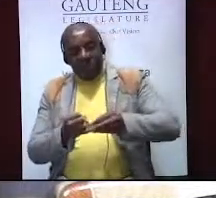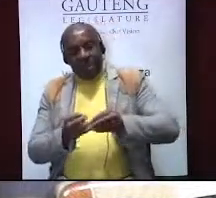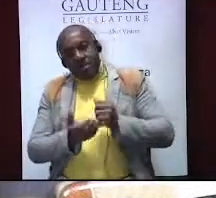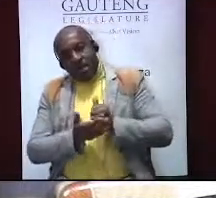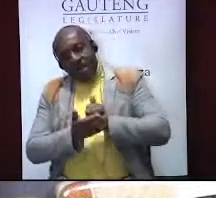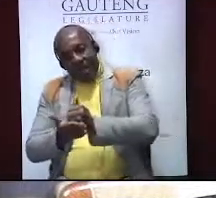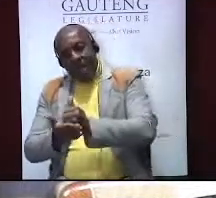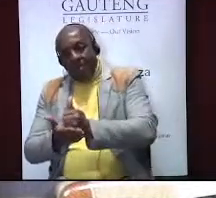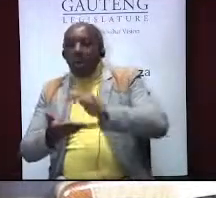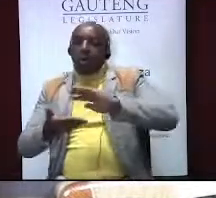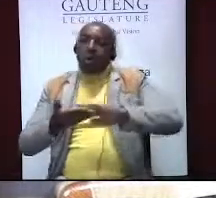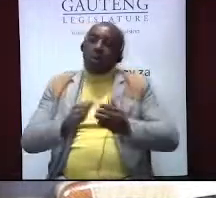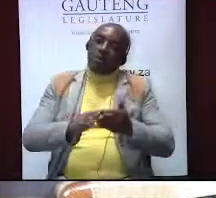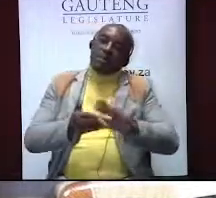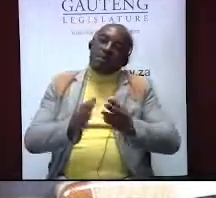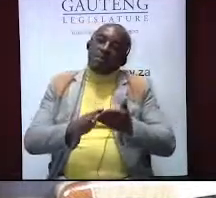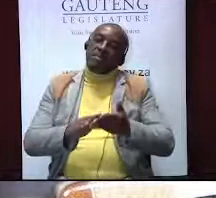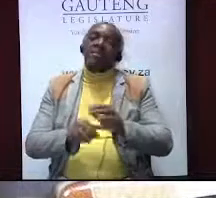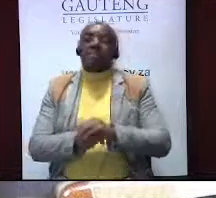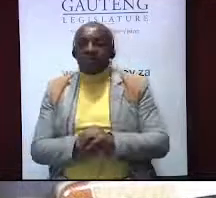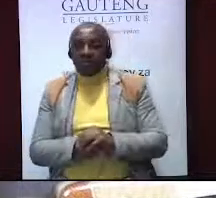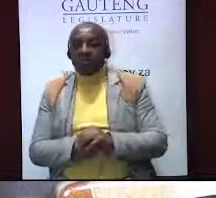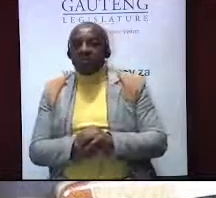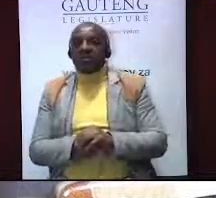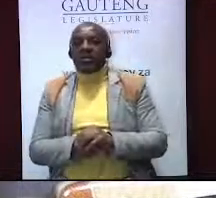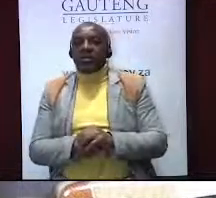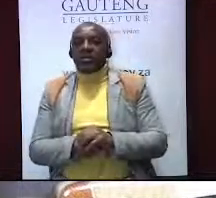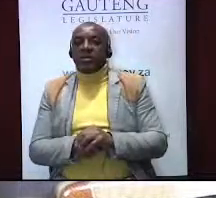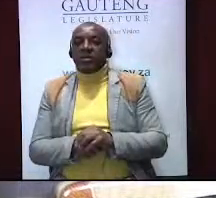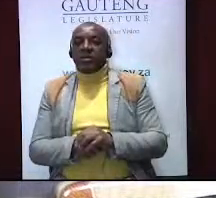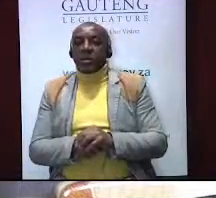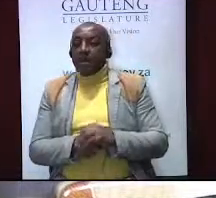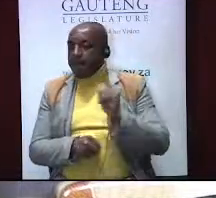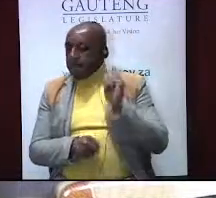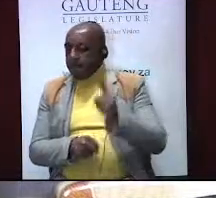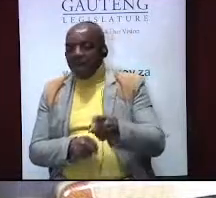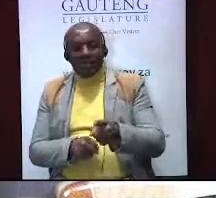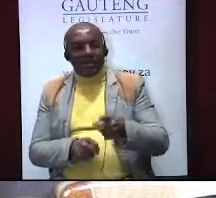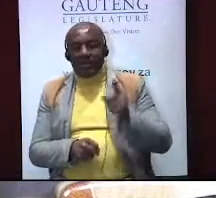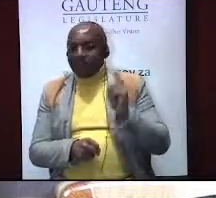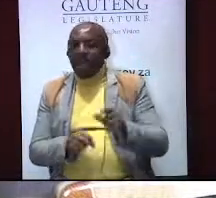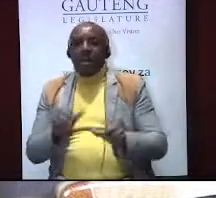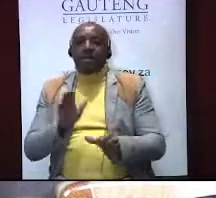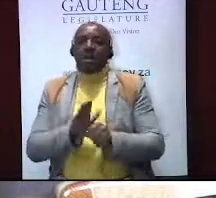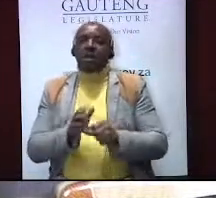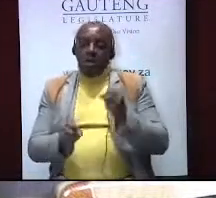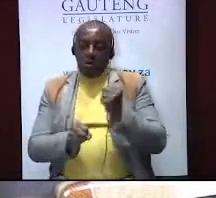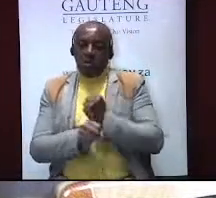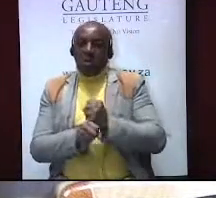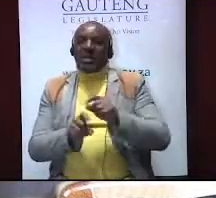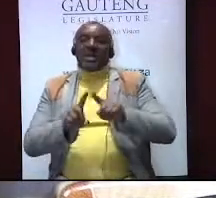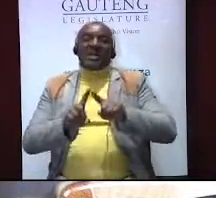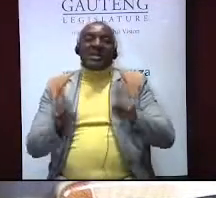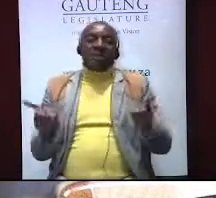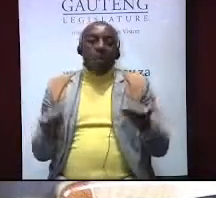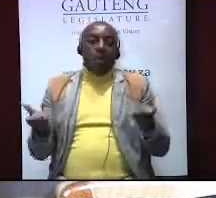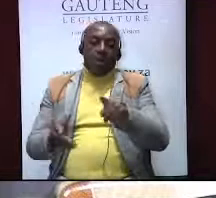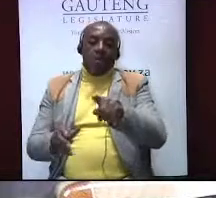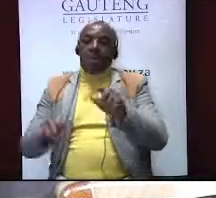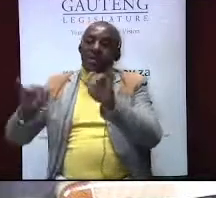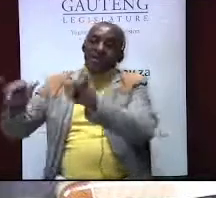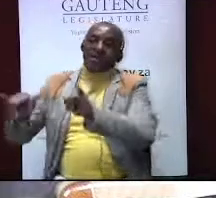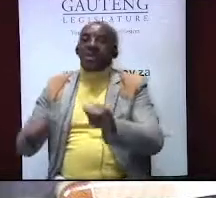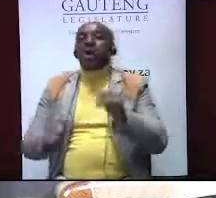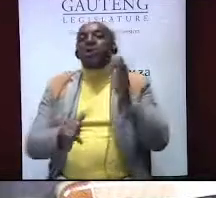society, because you have to make a difference where you stay. You have to make a difference where you live. If you